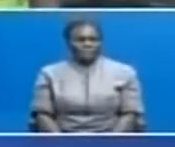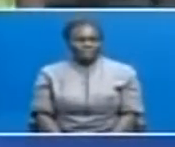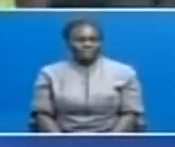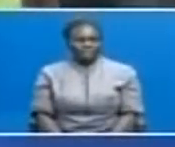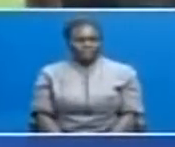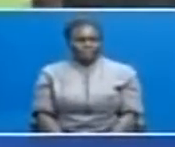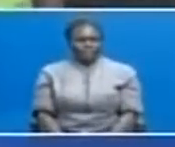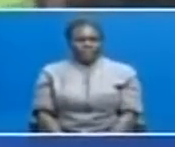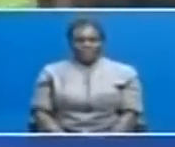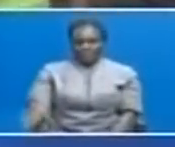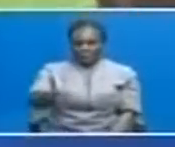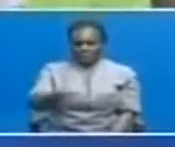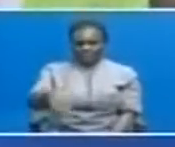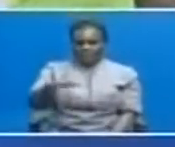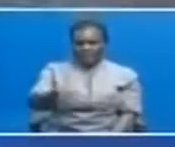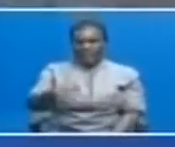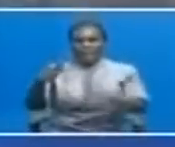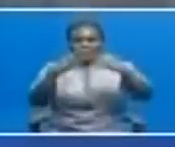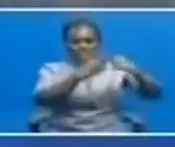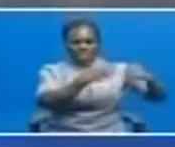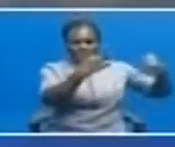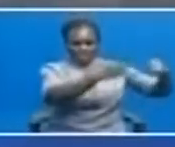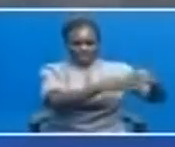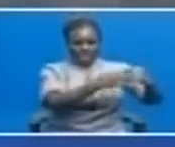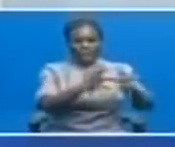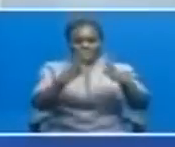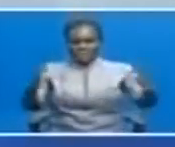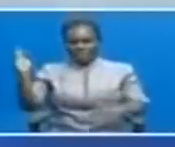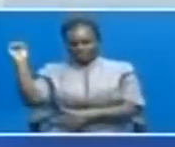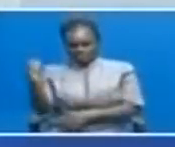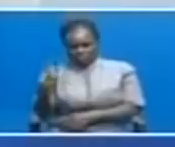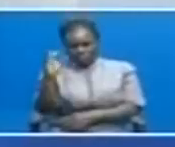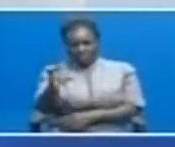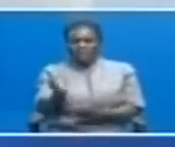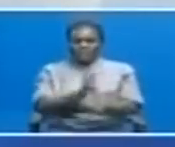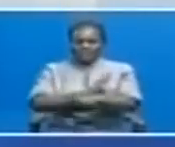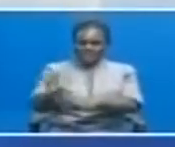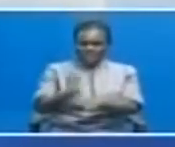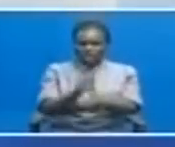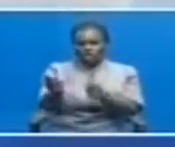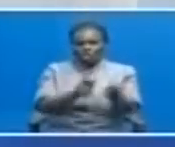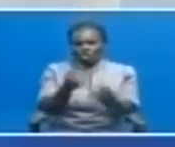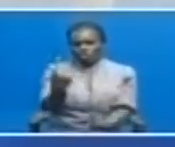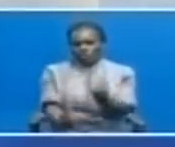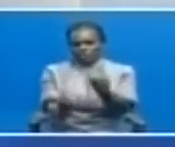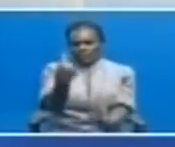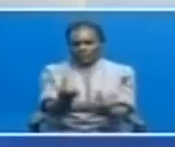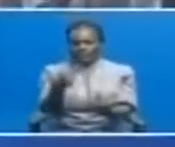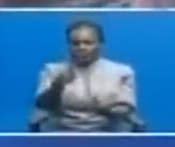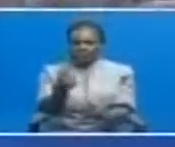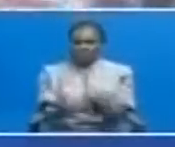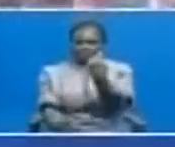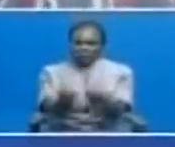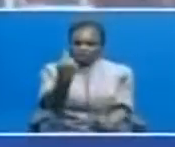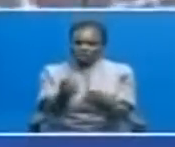Residents of this area near Ayany Estate in the country's largest slums are busy responding to a fire. They have been battling